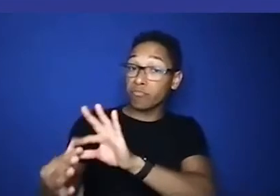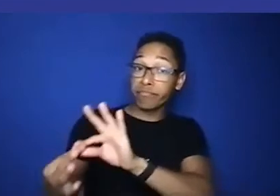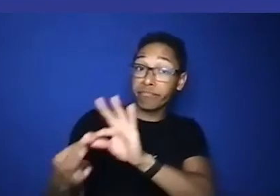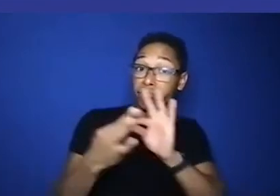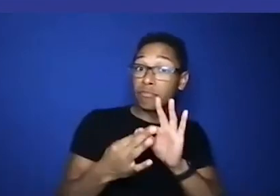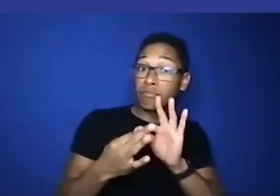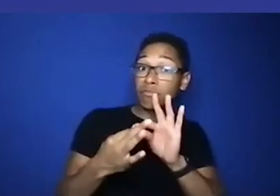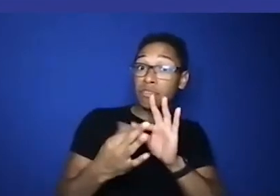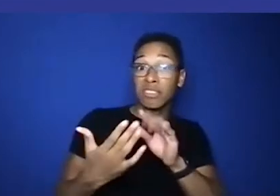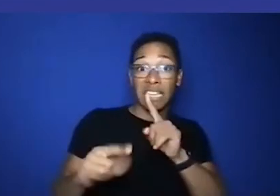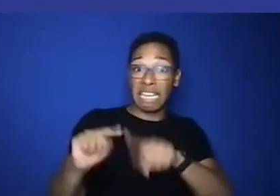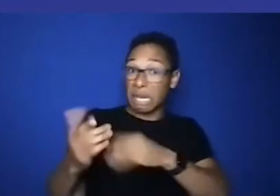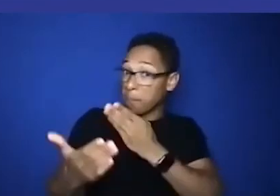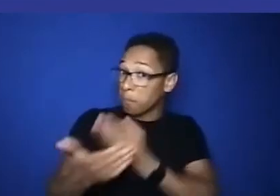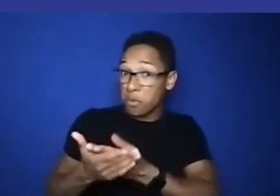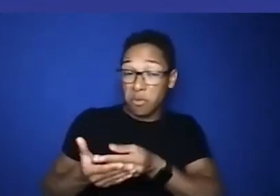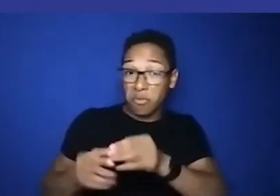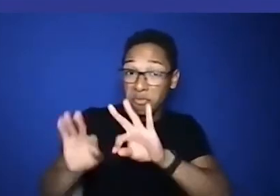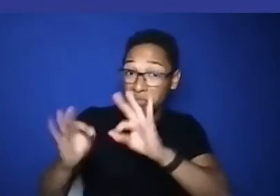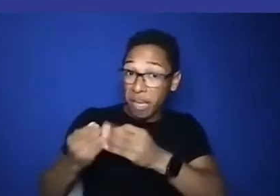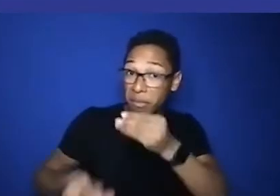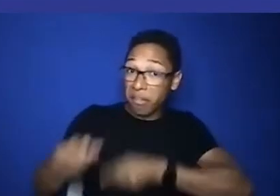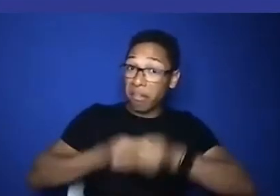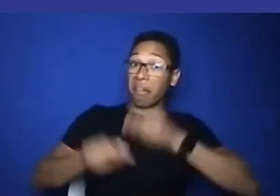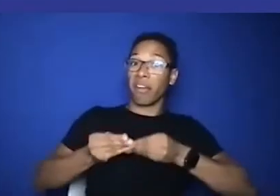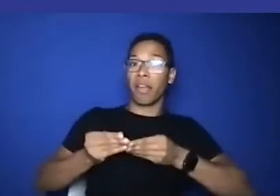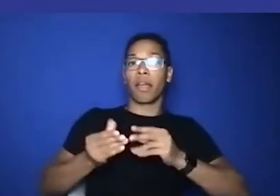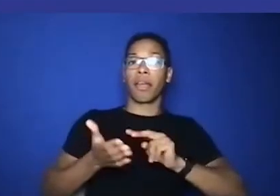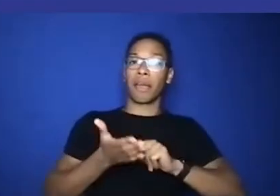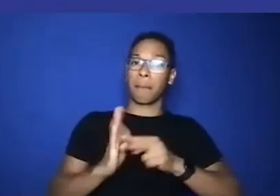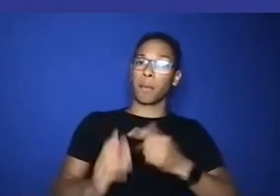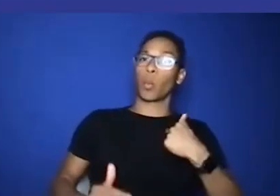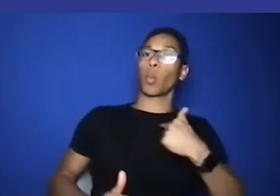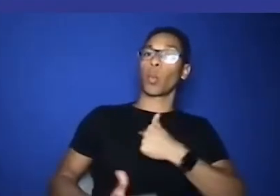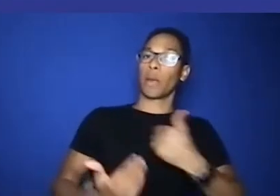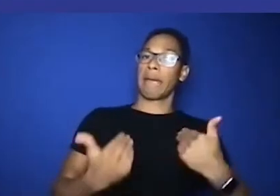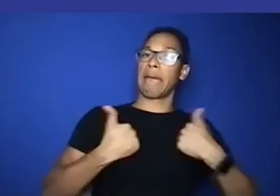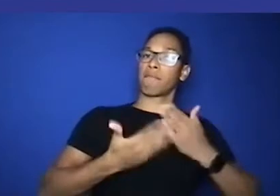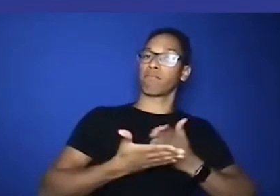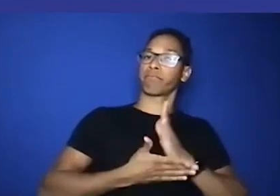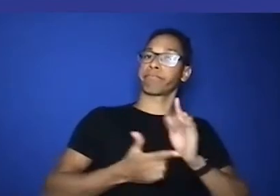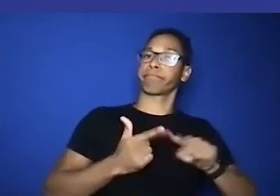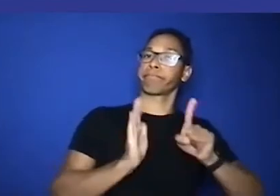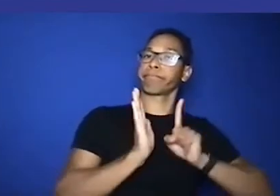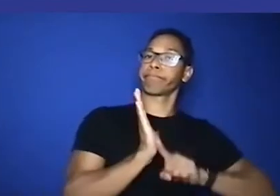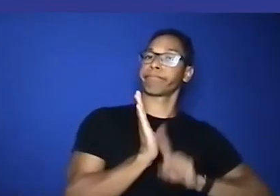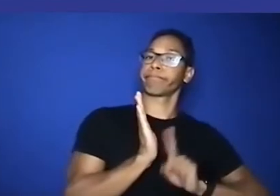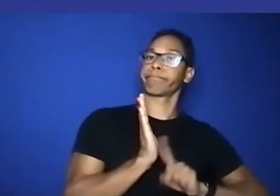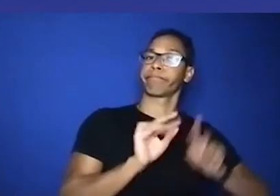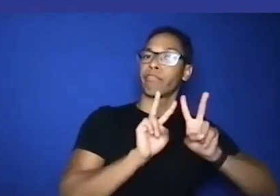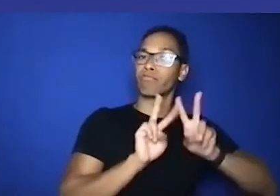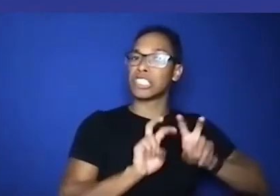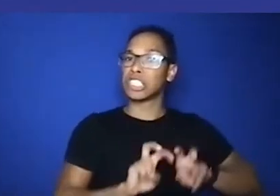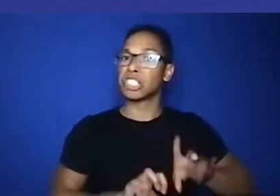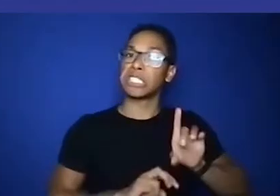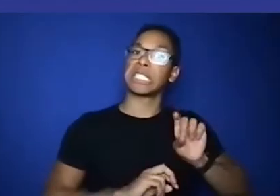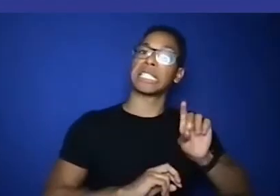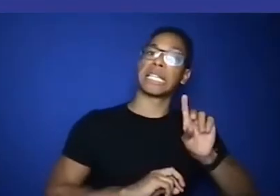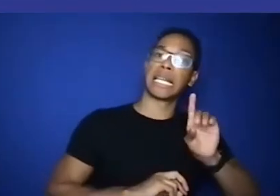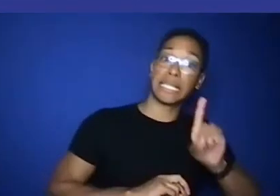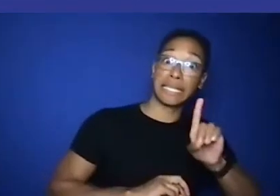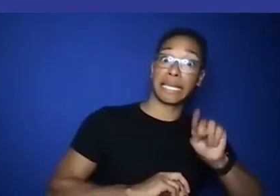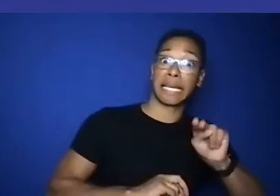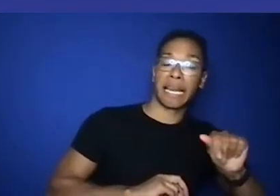right above our right to study the remains of our ancestors. And they found things that were amazing. Yes, I